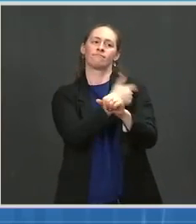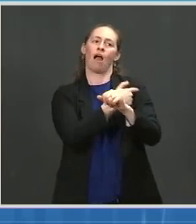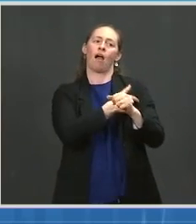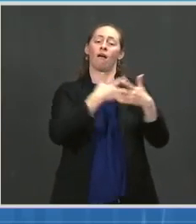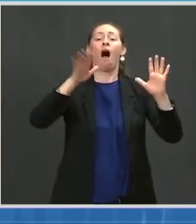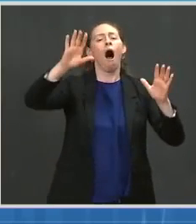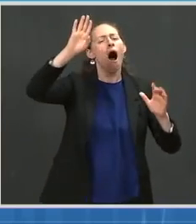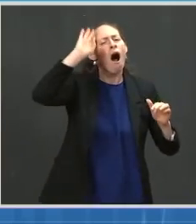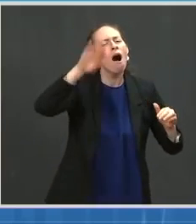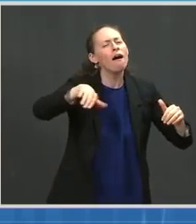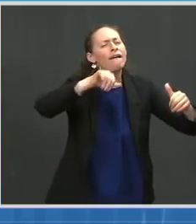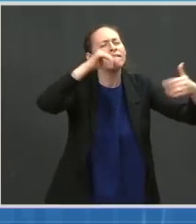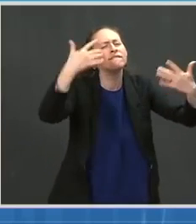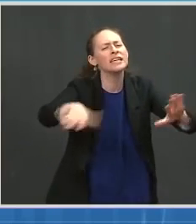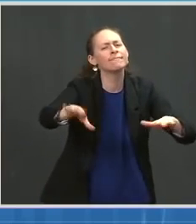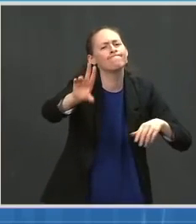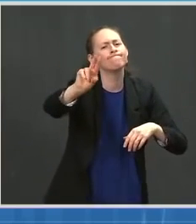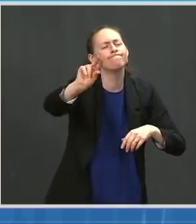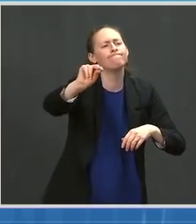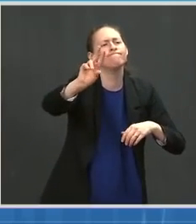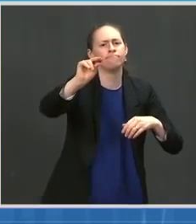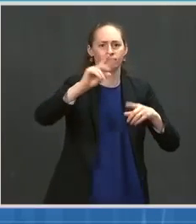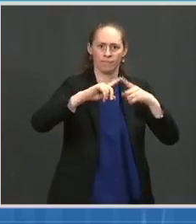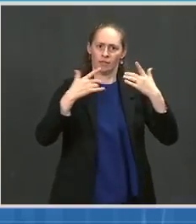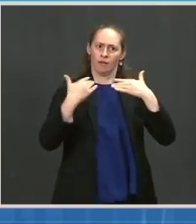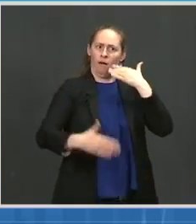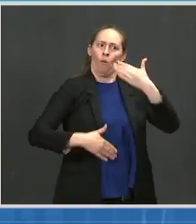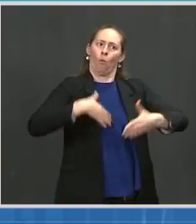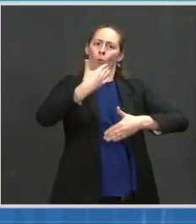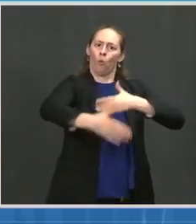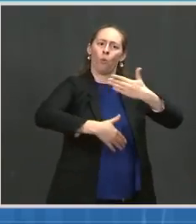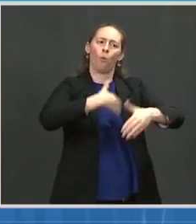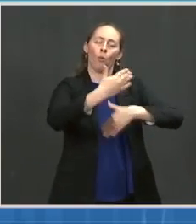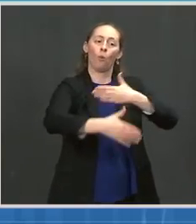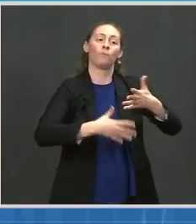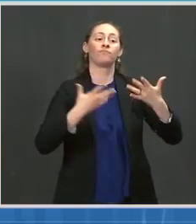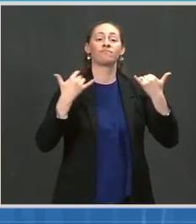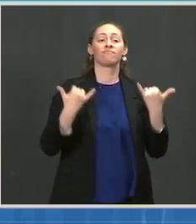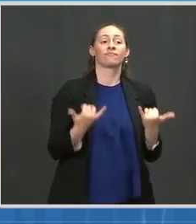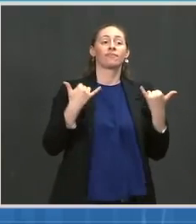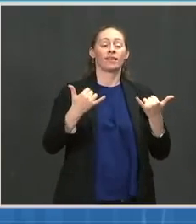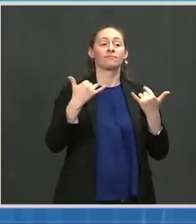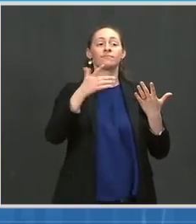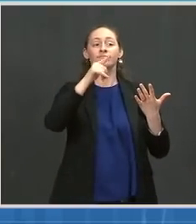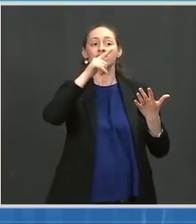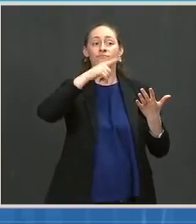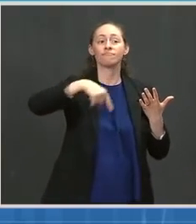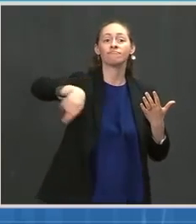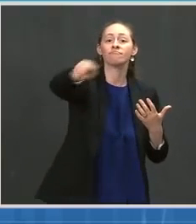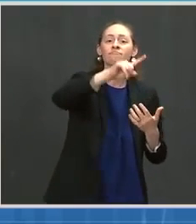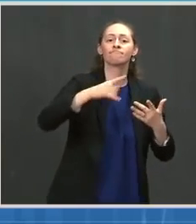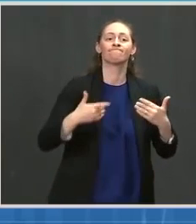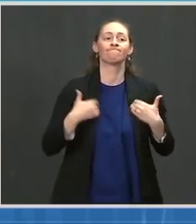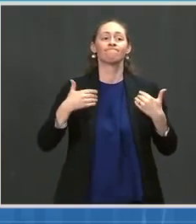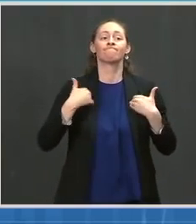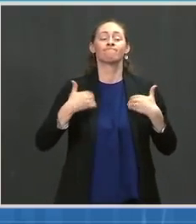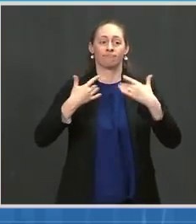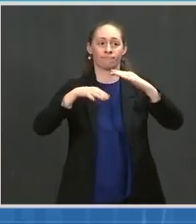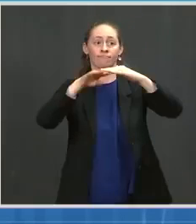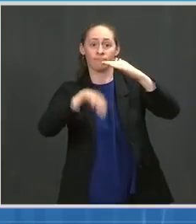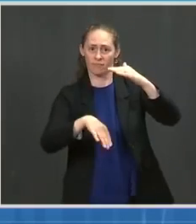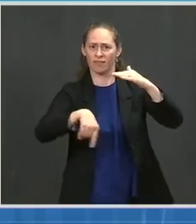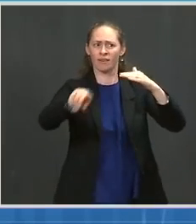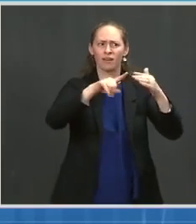part of our effort to get vaccinations to the remaining group of folks over 65 involves working with community